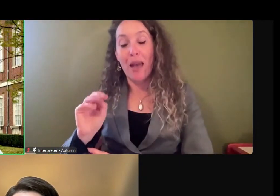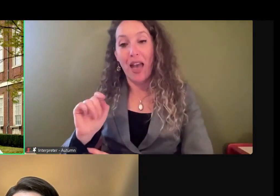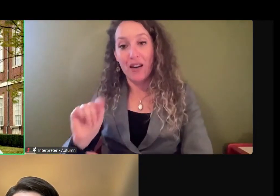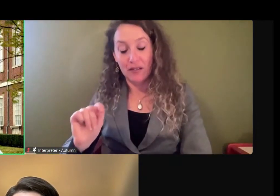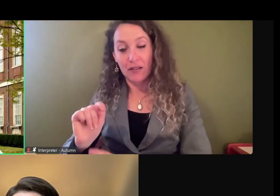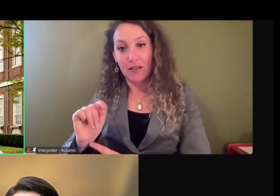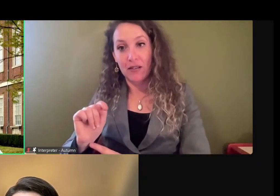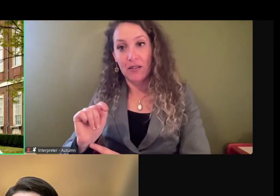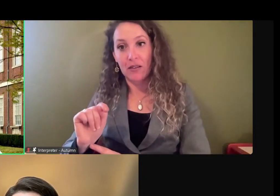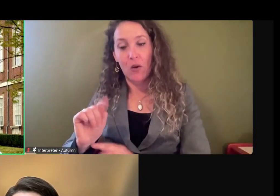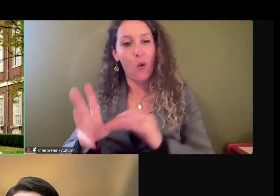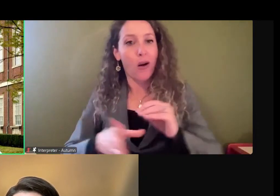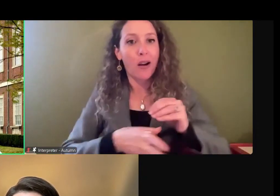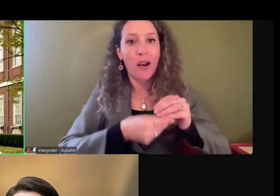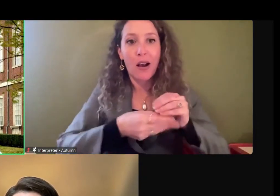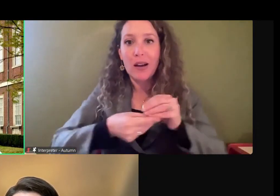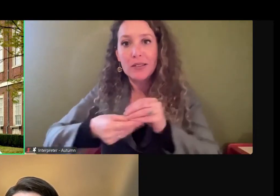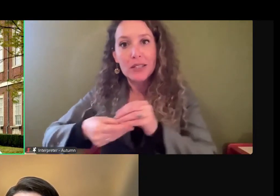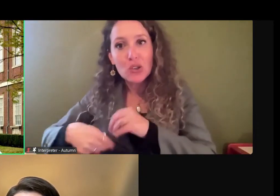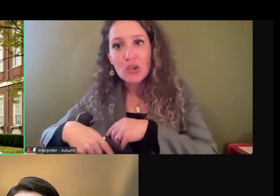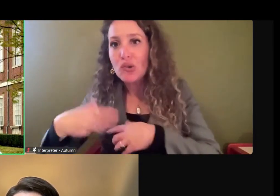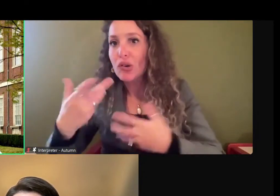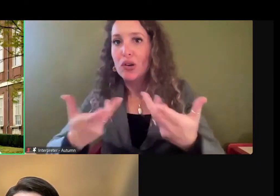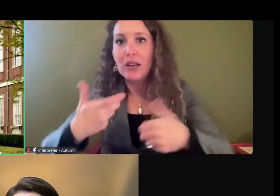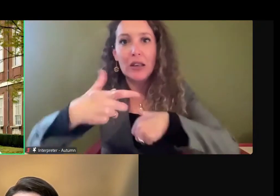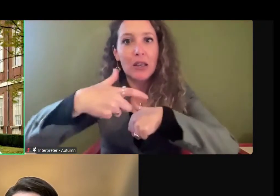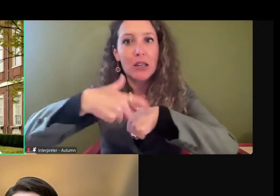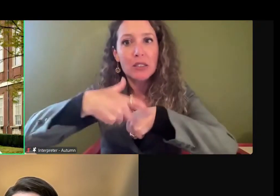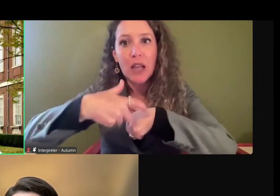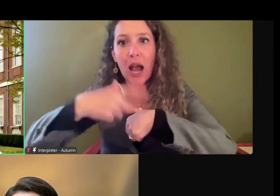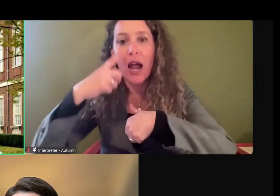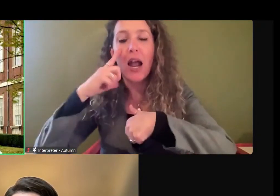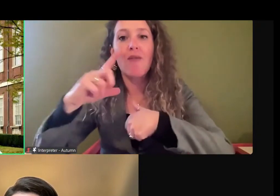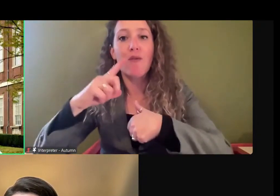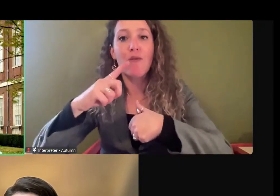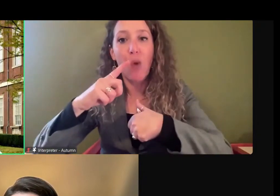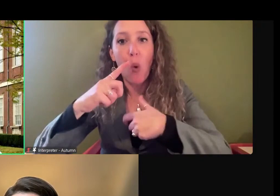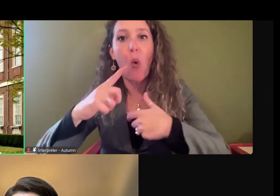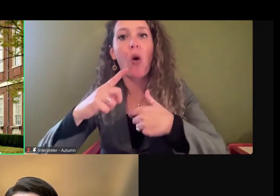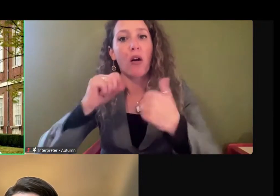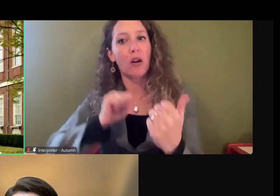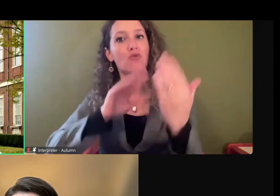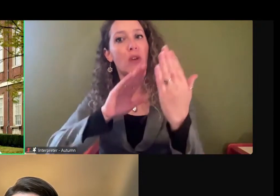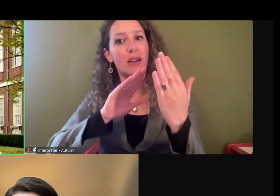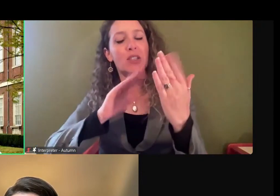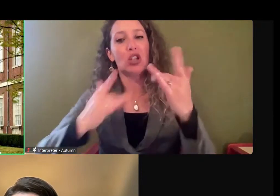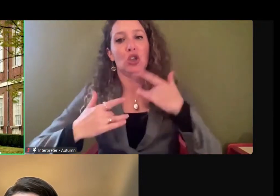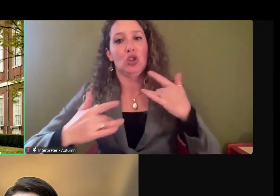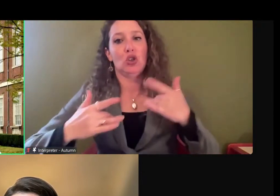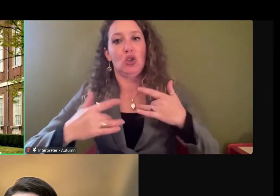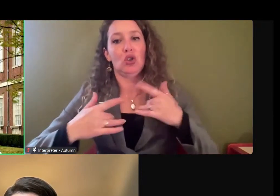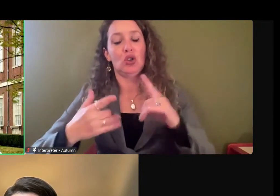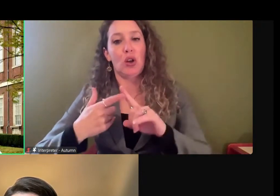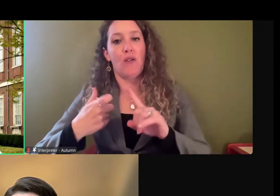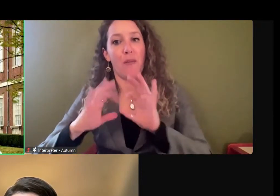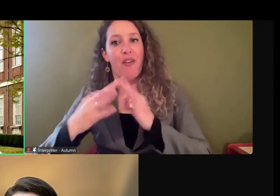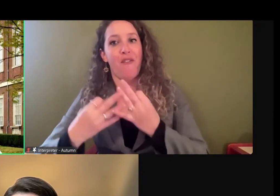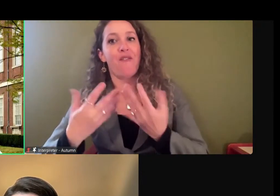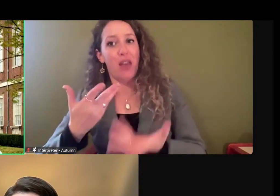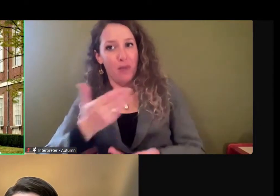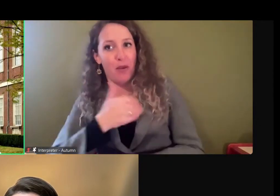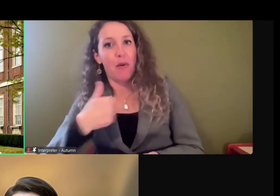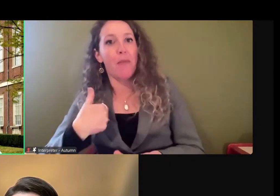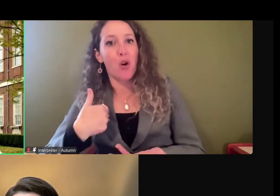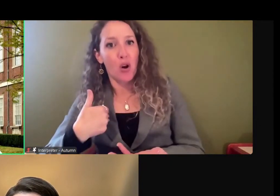any additional sessions for sharing the concerns of family caregivers and to share their caregiving burdens